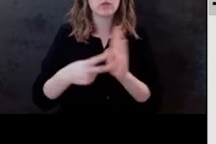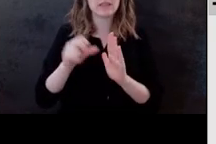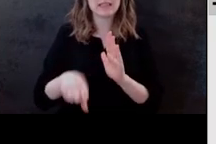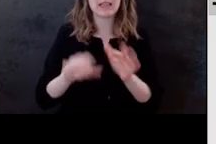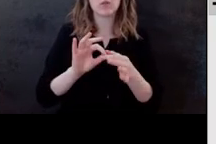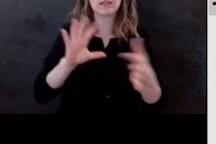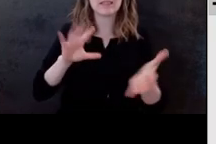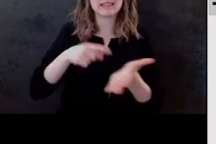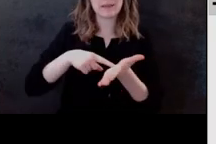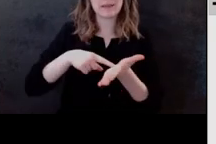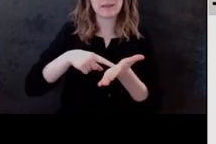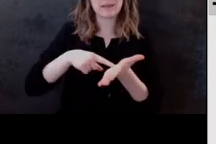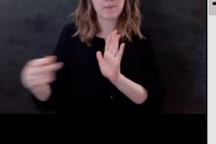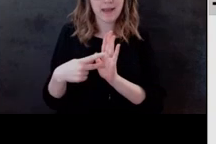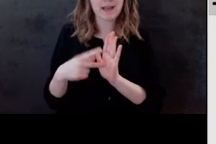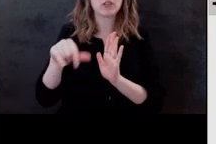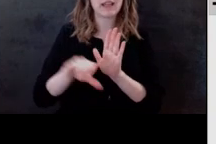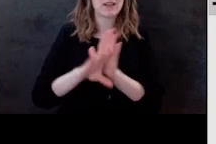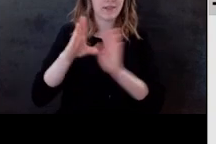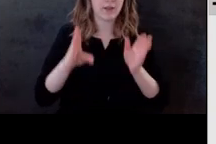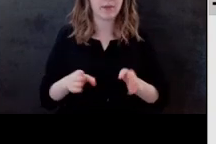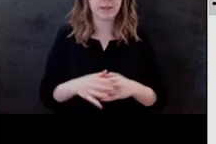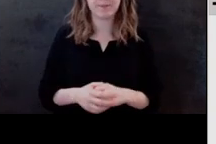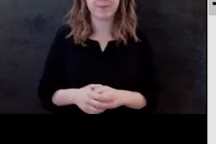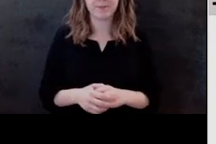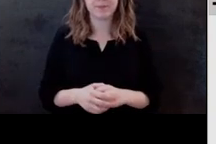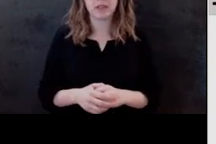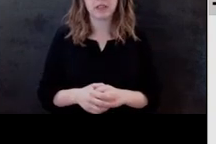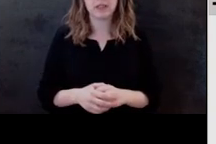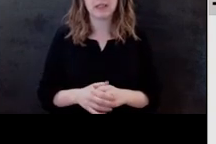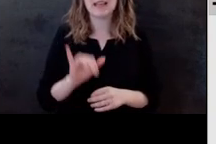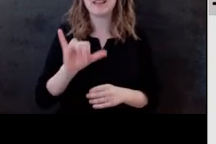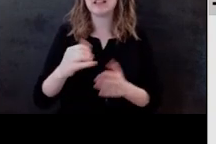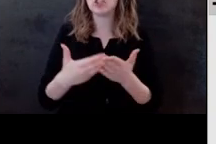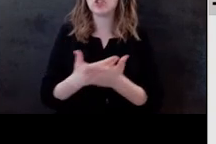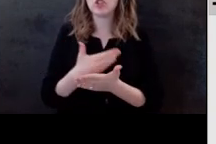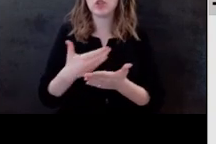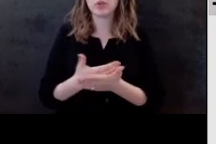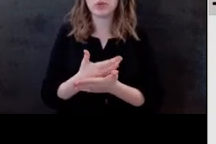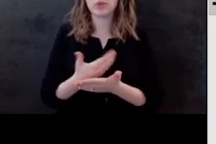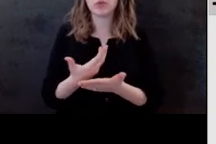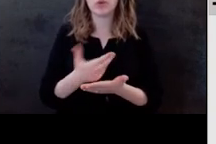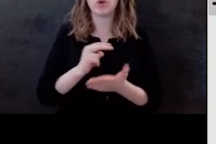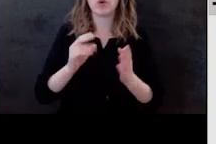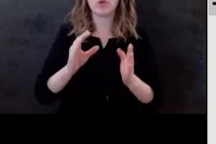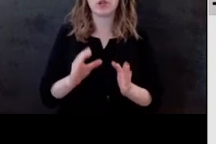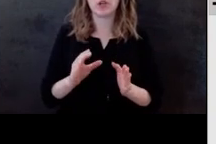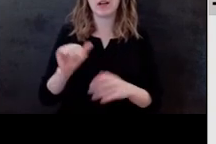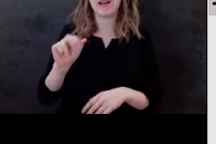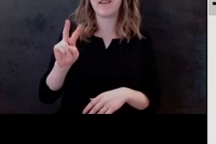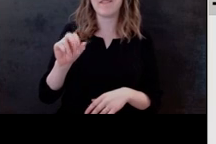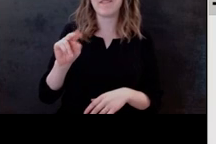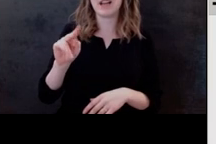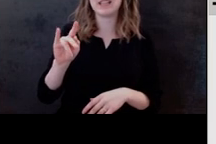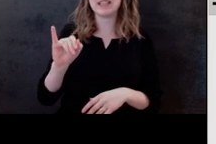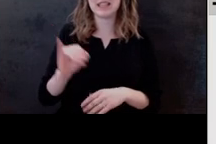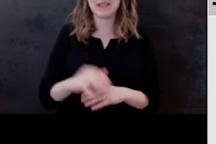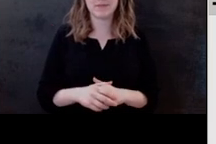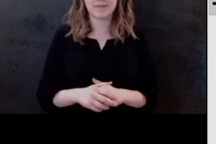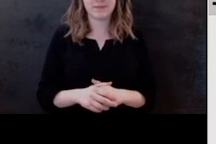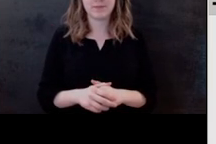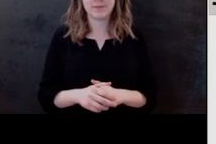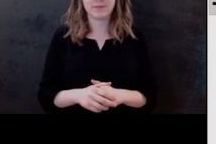the payment back to the developer, which is a new new owner, Avanti. So.